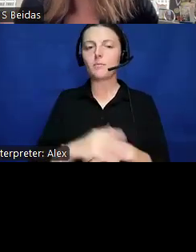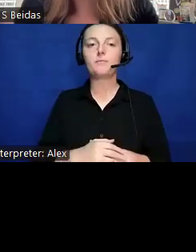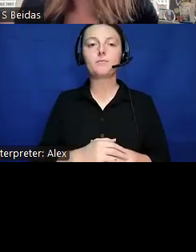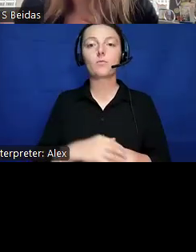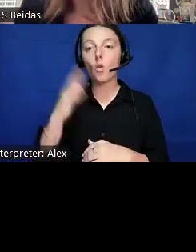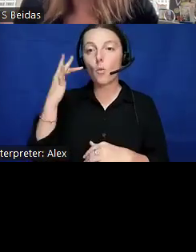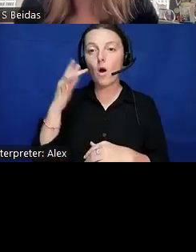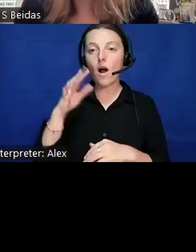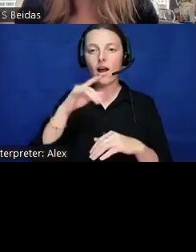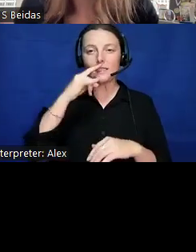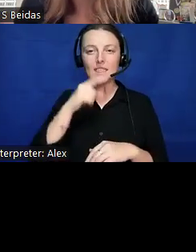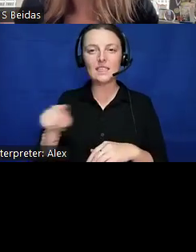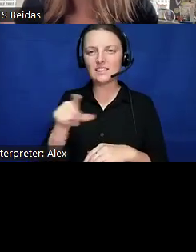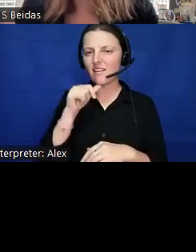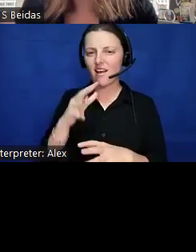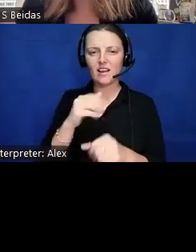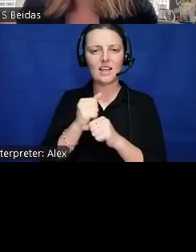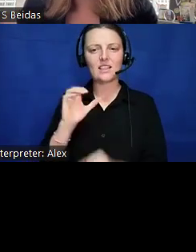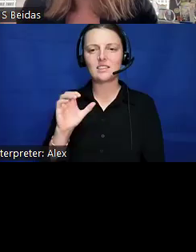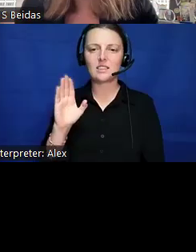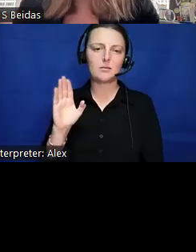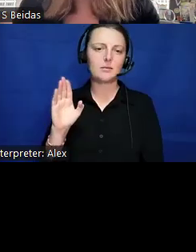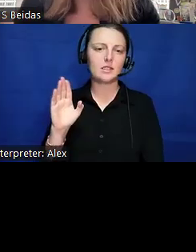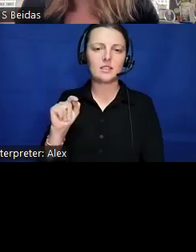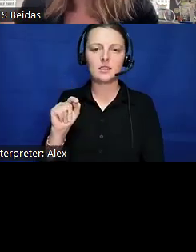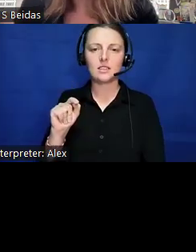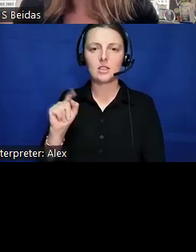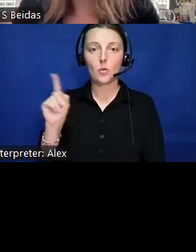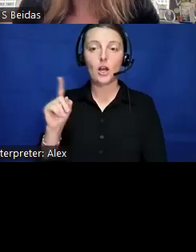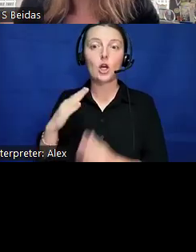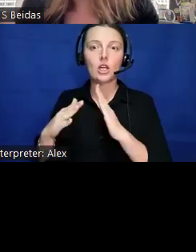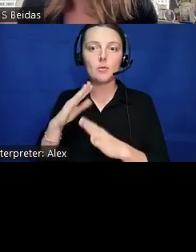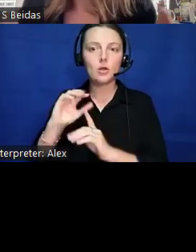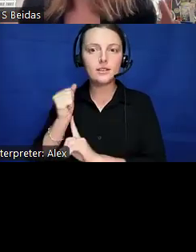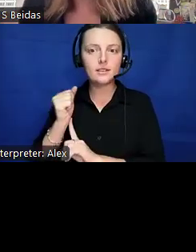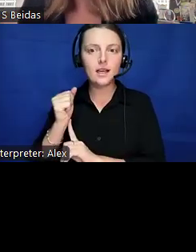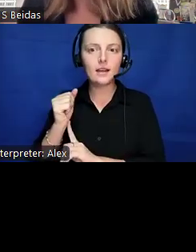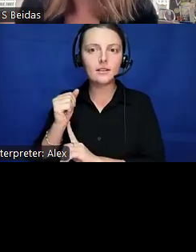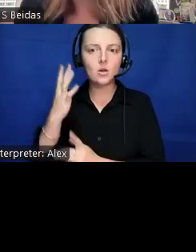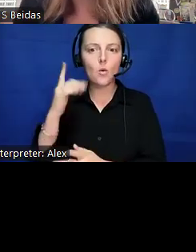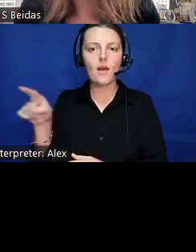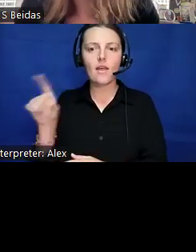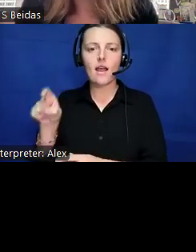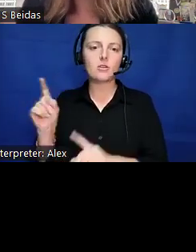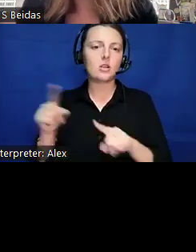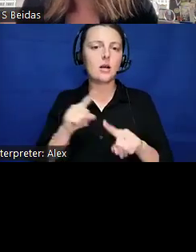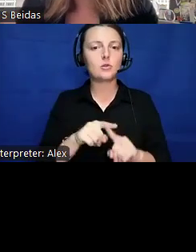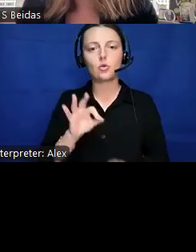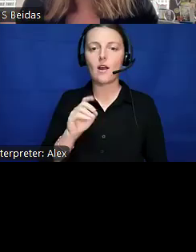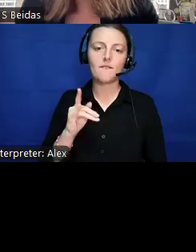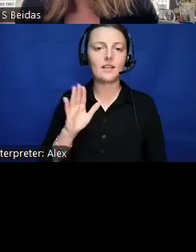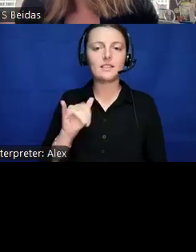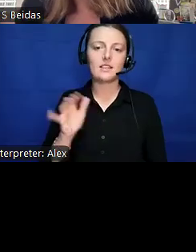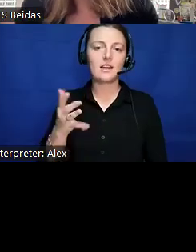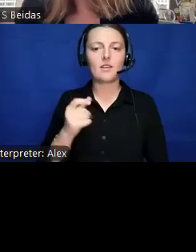why are kids not getting CBT in community settings? Why do they have to come to an efficacy kind of randomized controlled trial